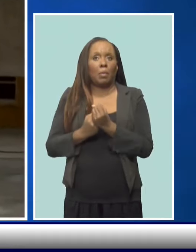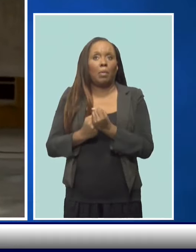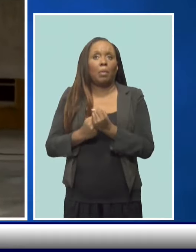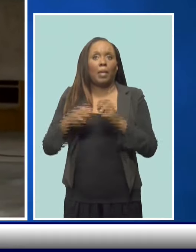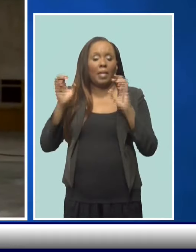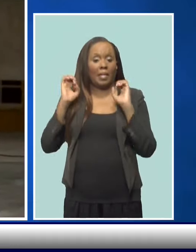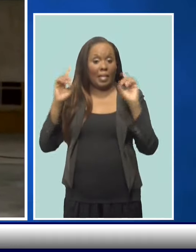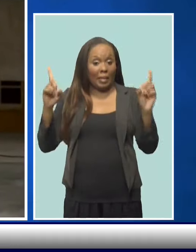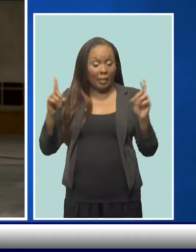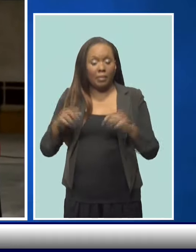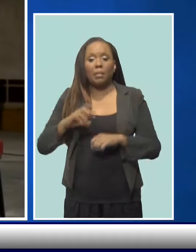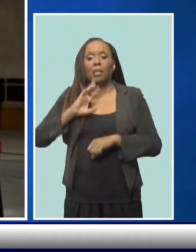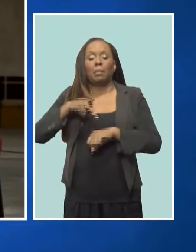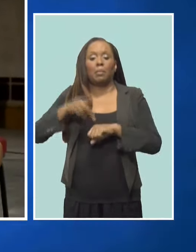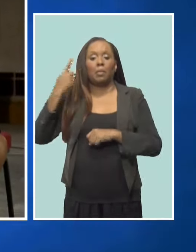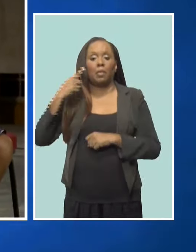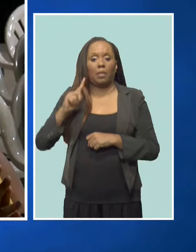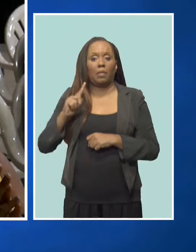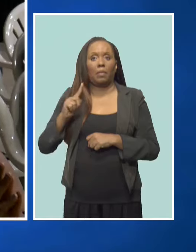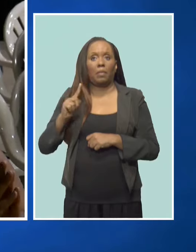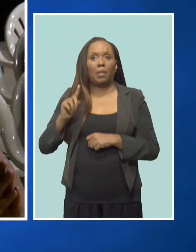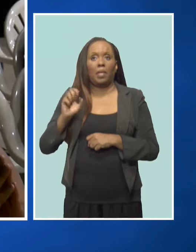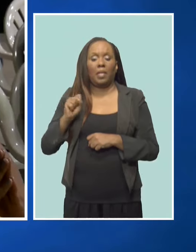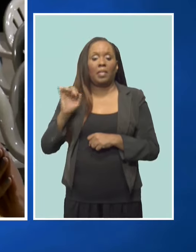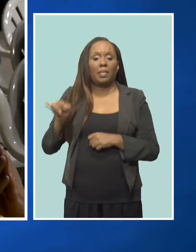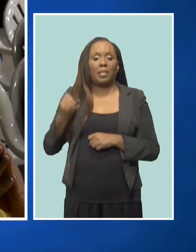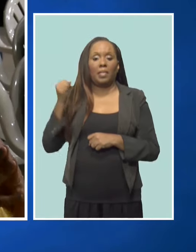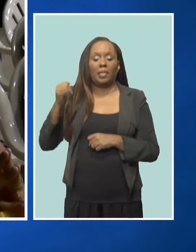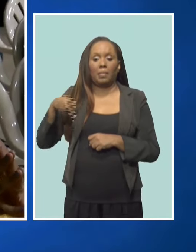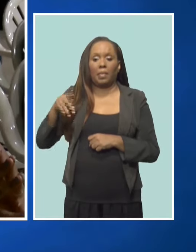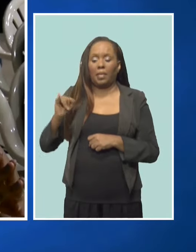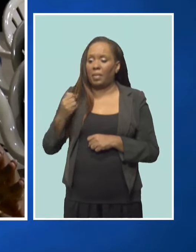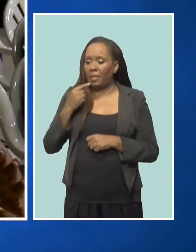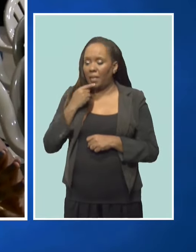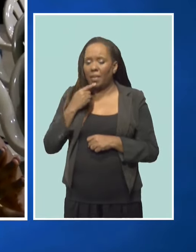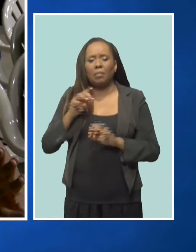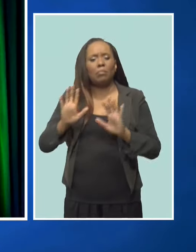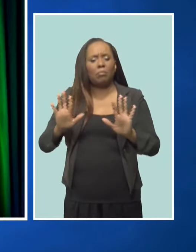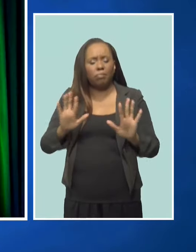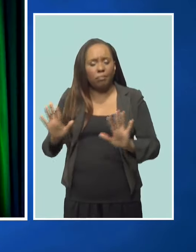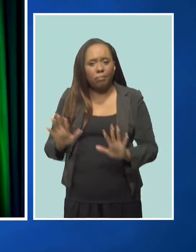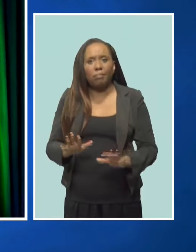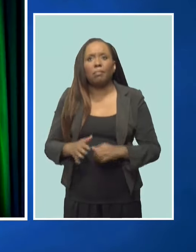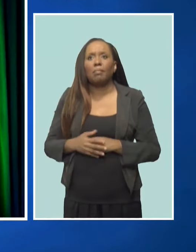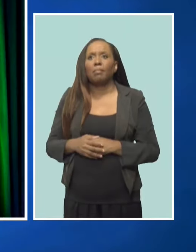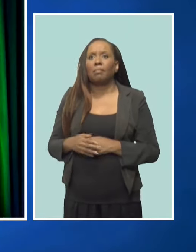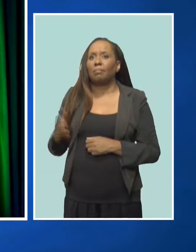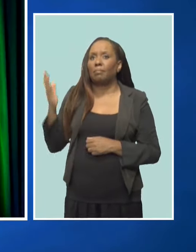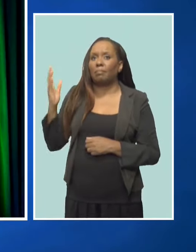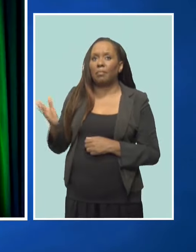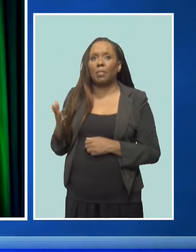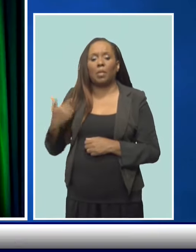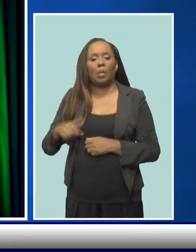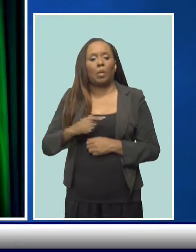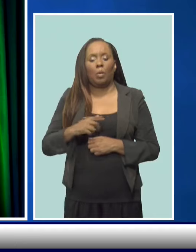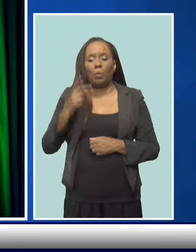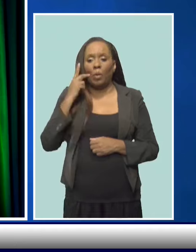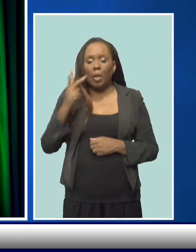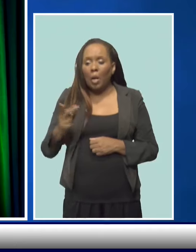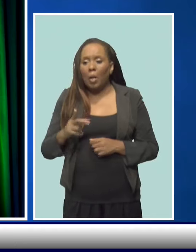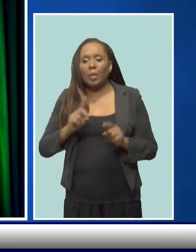principal of the SJPI Ian Drakes told the audience there's no need to fear it. Robert, The Matrix, and even